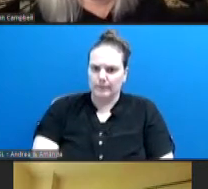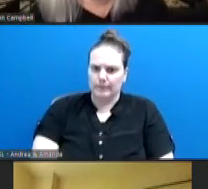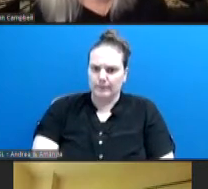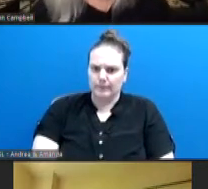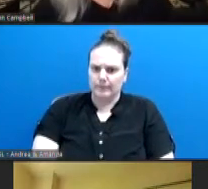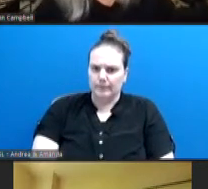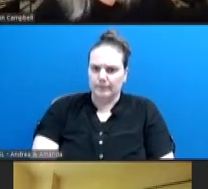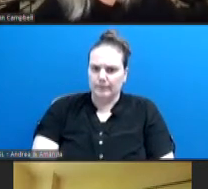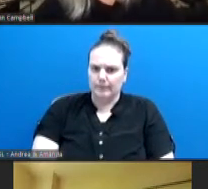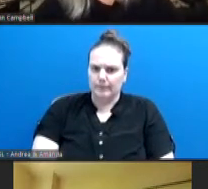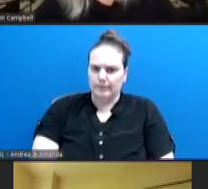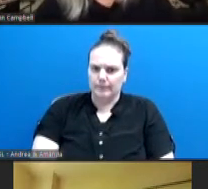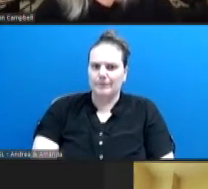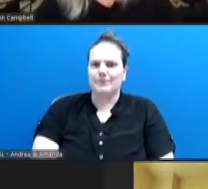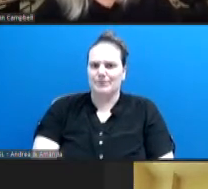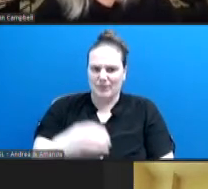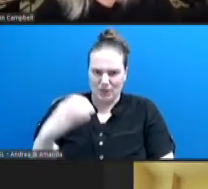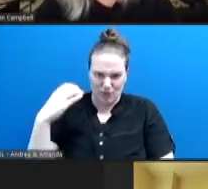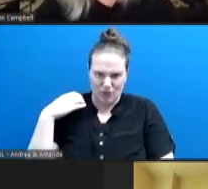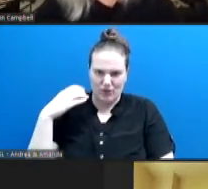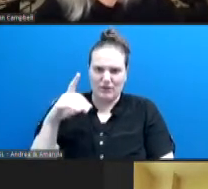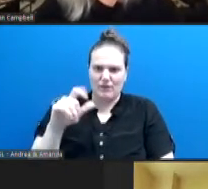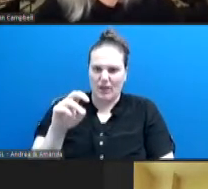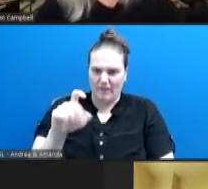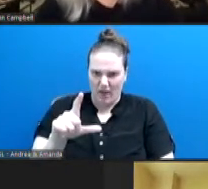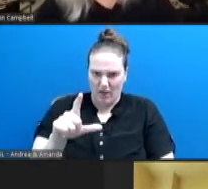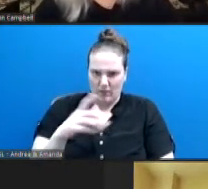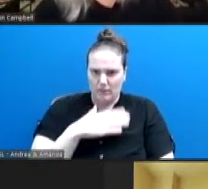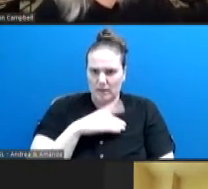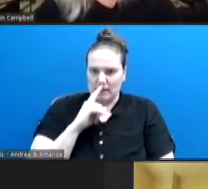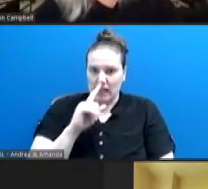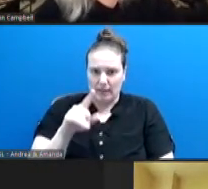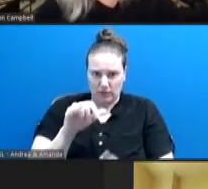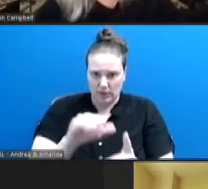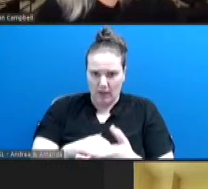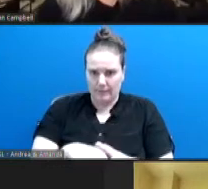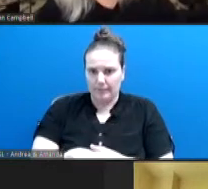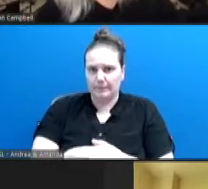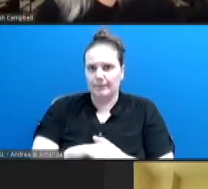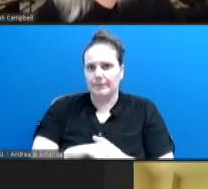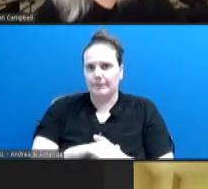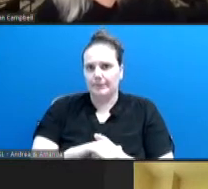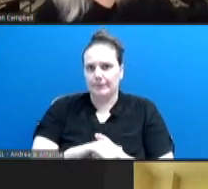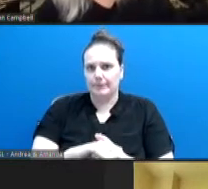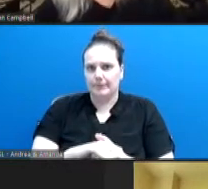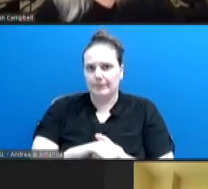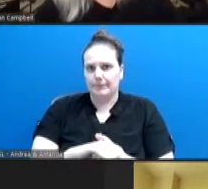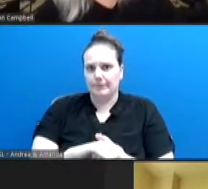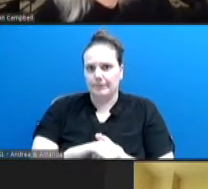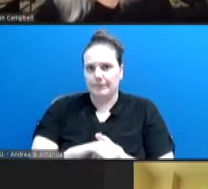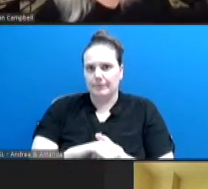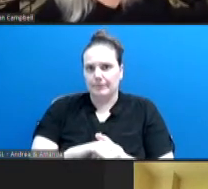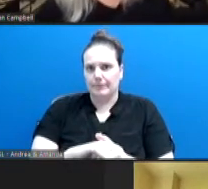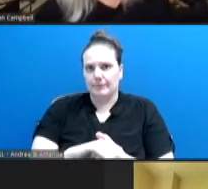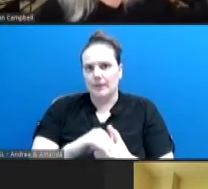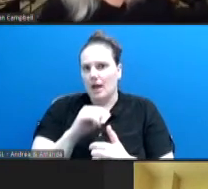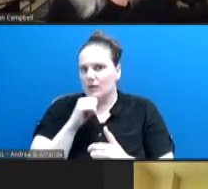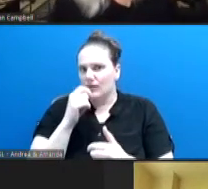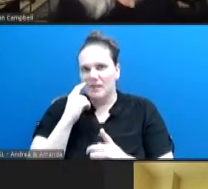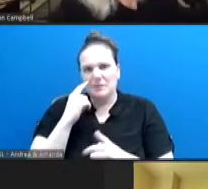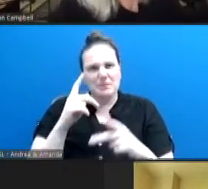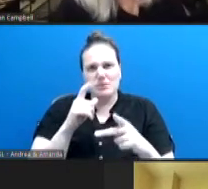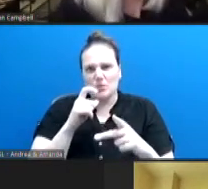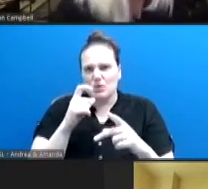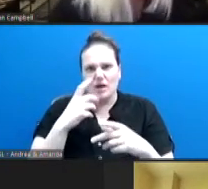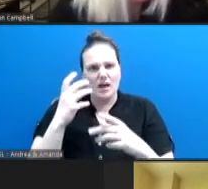And that would be for Chief Lavelle, please. And thank you. I don't think any of the people who have expressed interest in